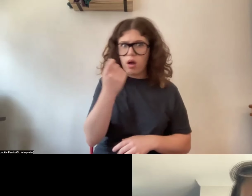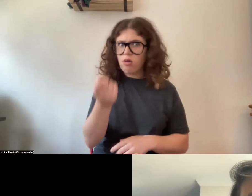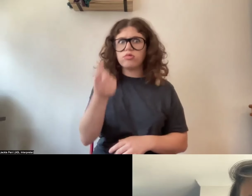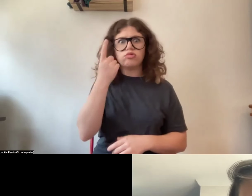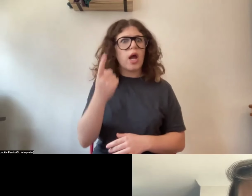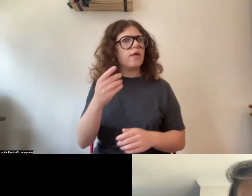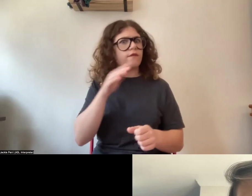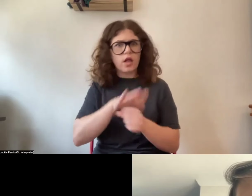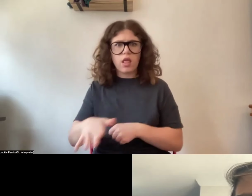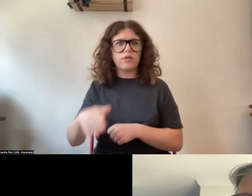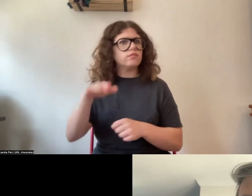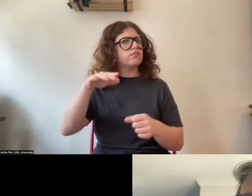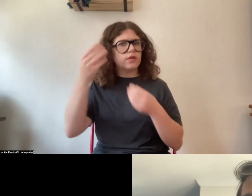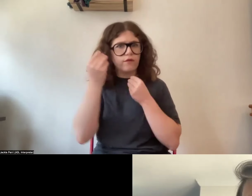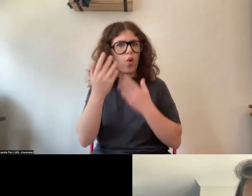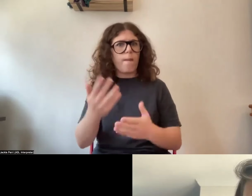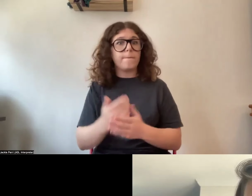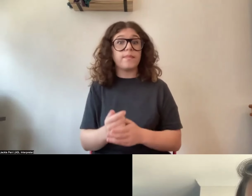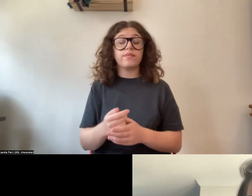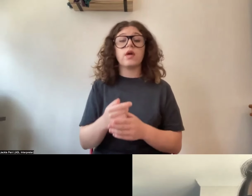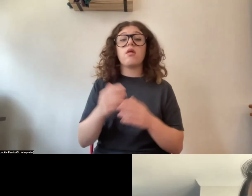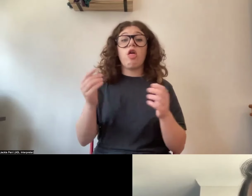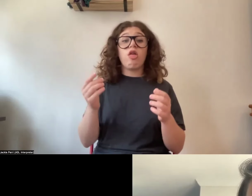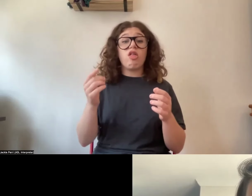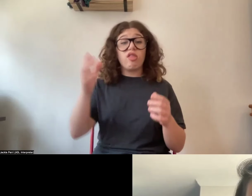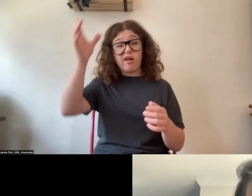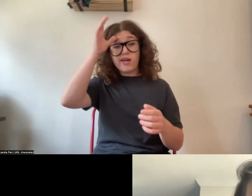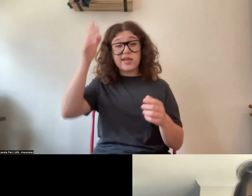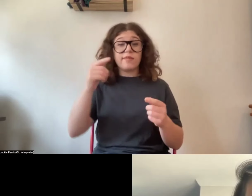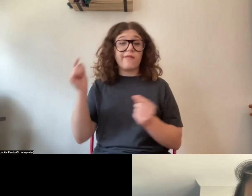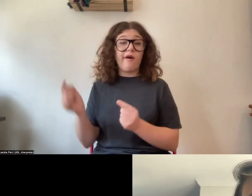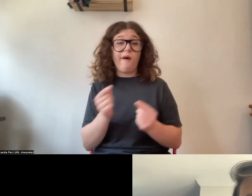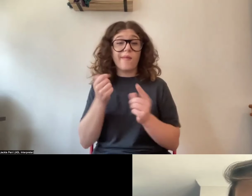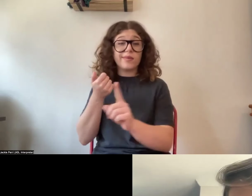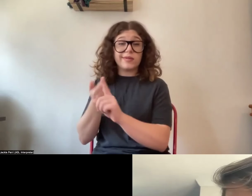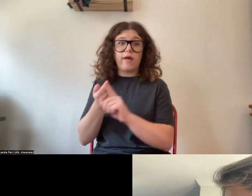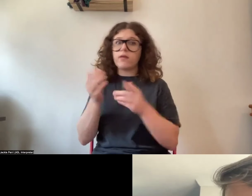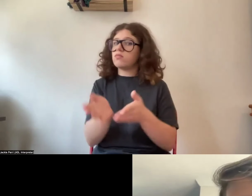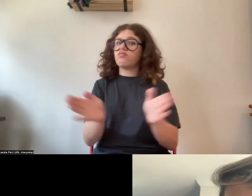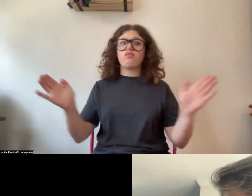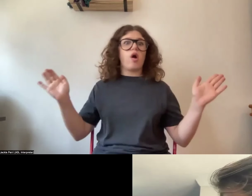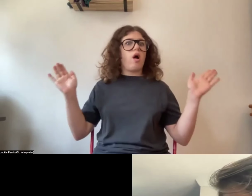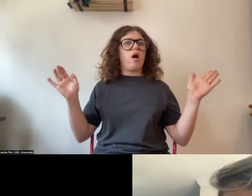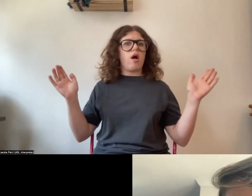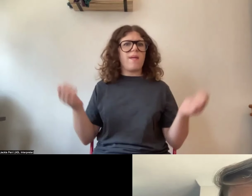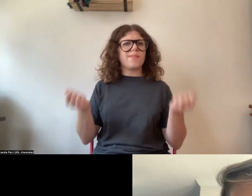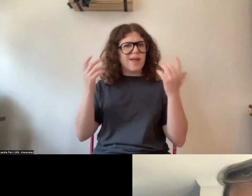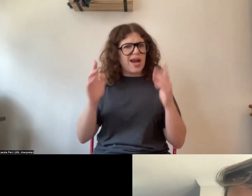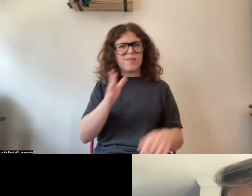the concept of harm is very broad. You have some parents who feel like it's harmful to talk